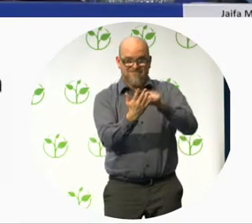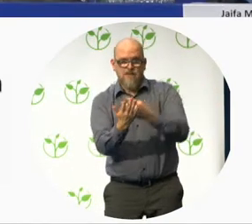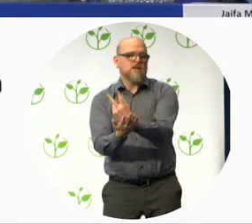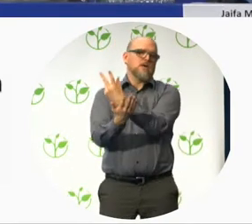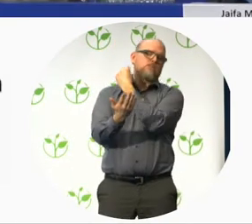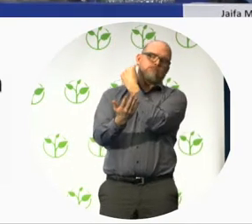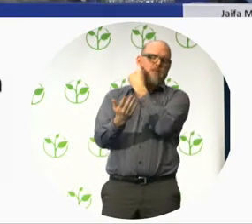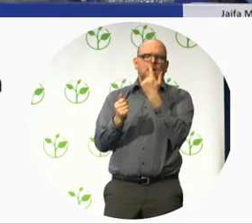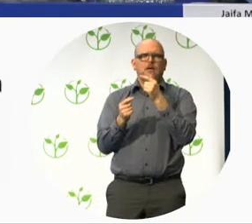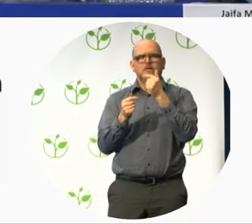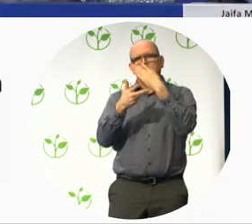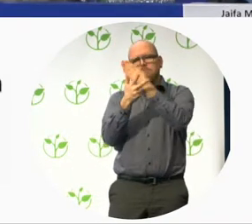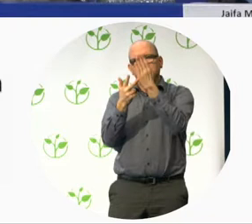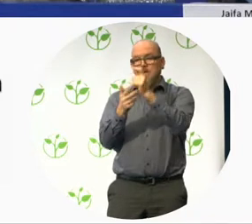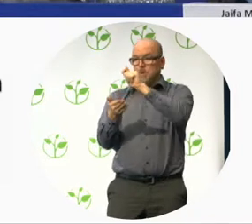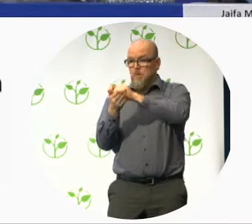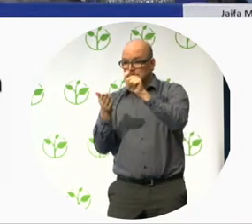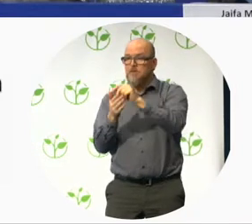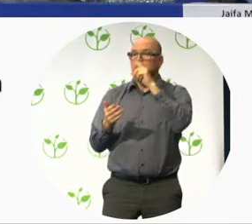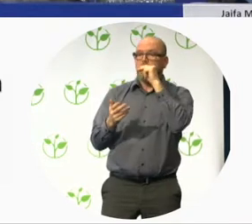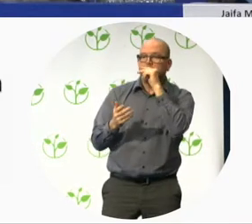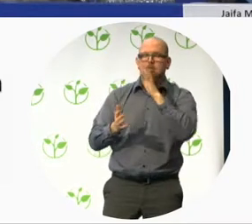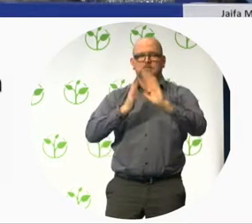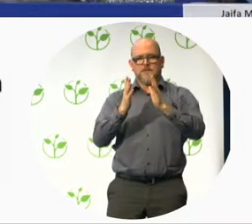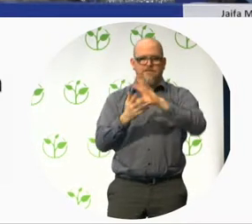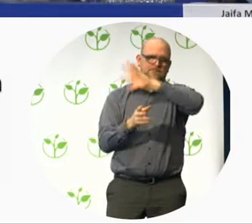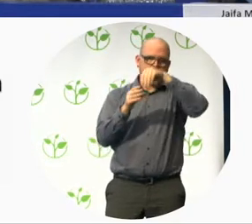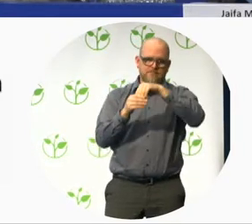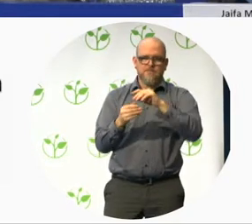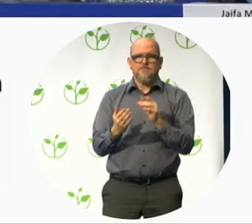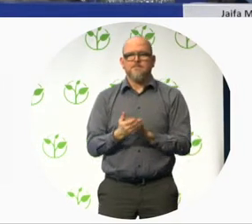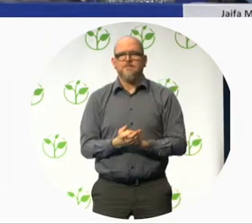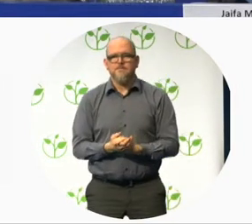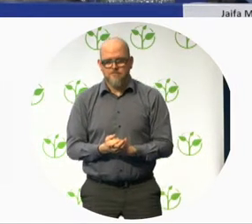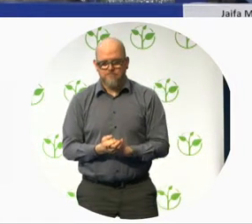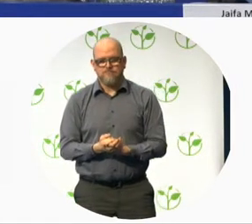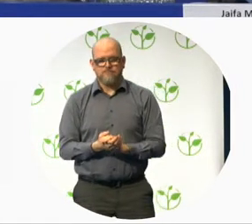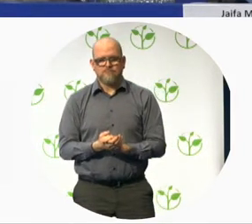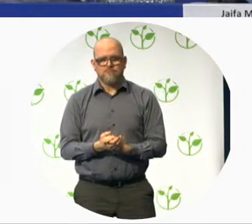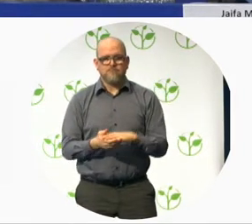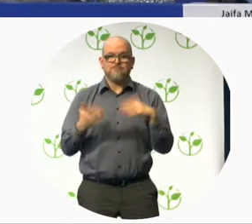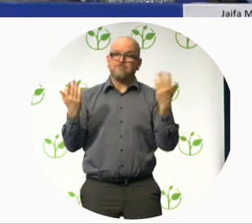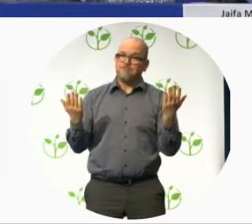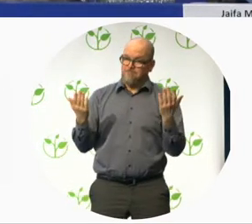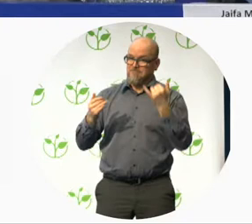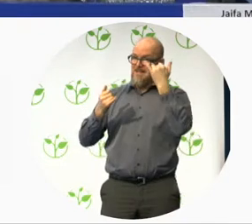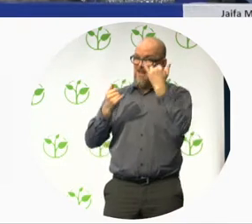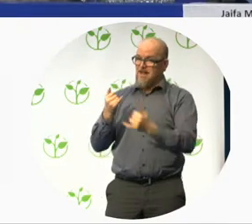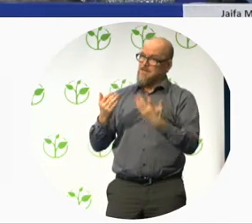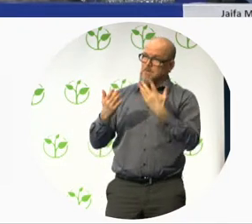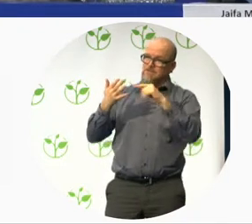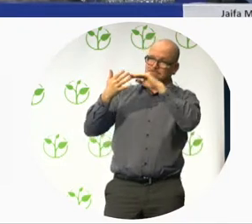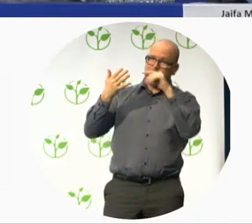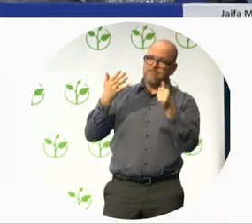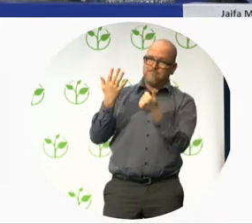The last thing we did, which is very much important and does require your attention here, we need to browse internet. We need